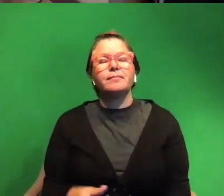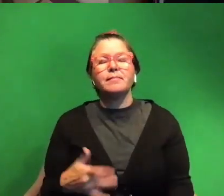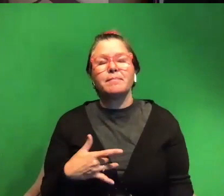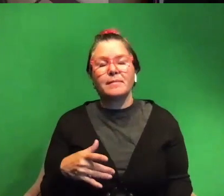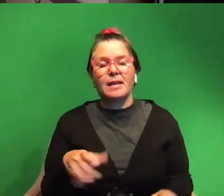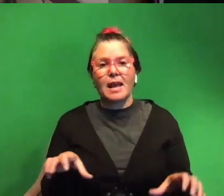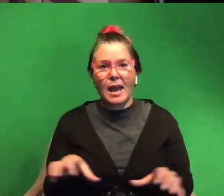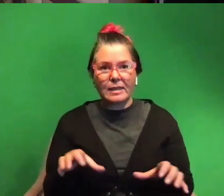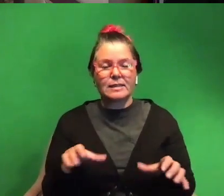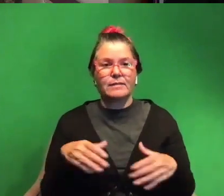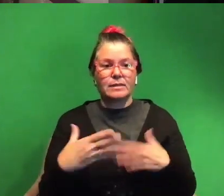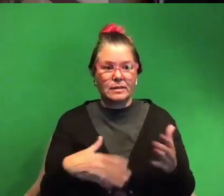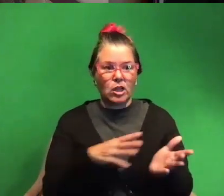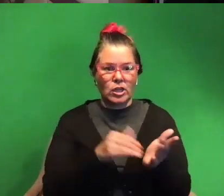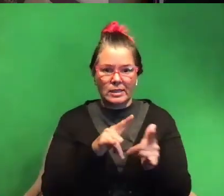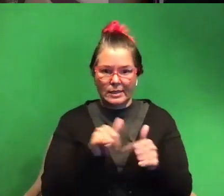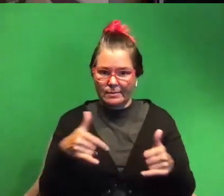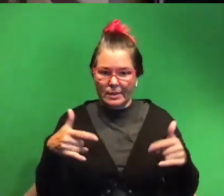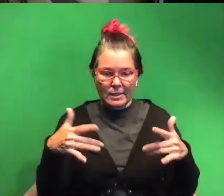things and actively learning at the same time.